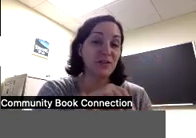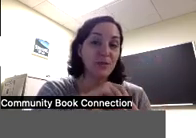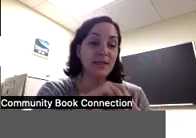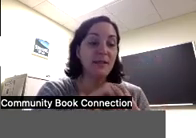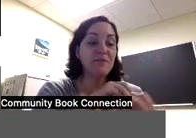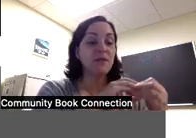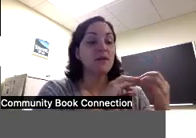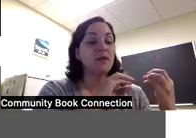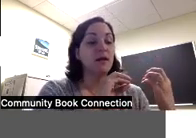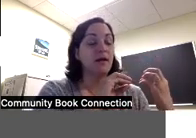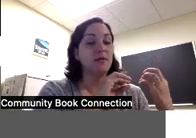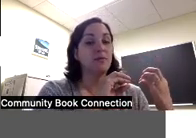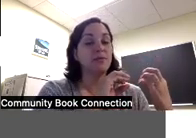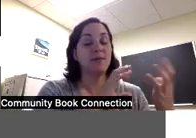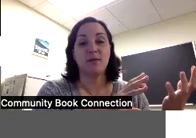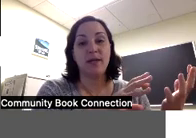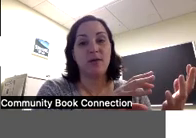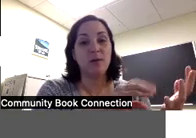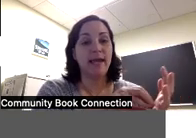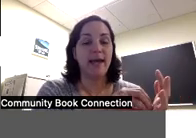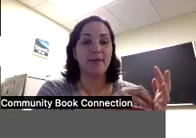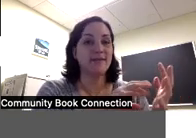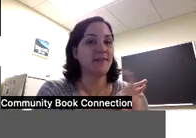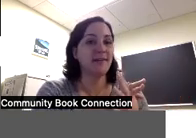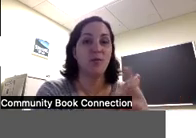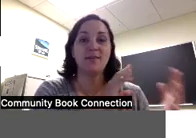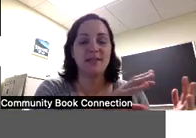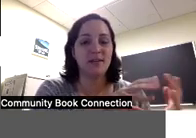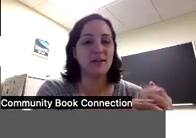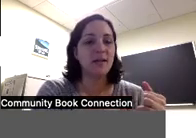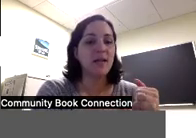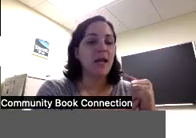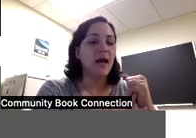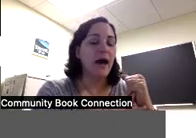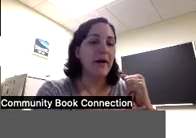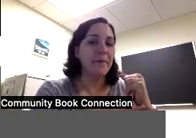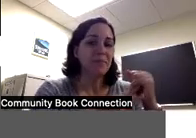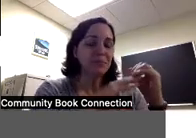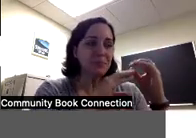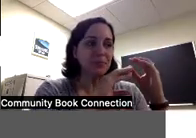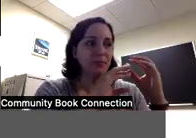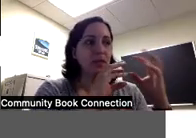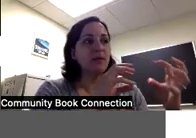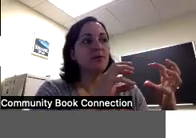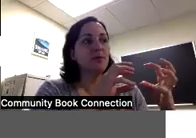reproduces sexually, which, by the way, only happens once a year. And